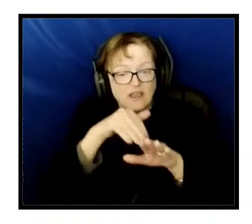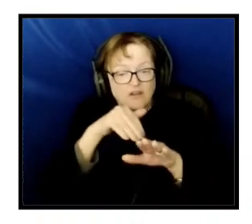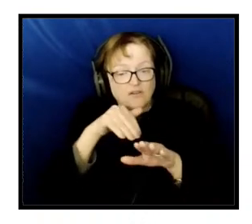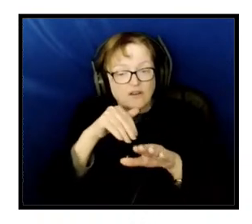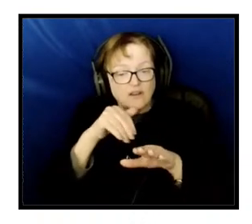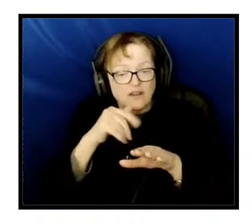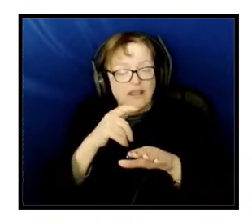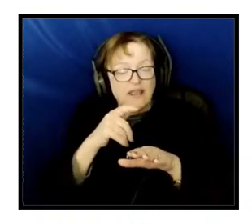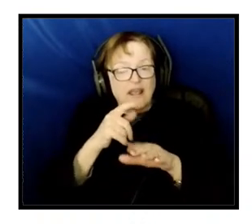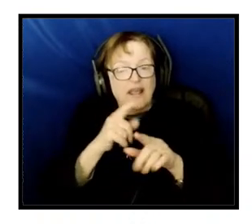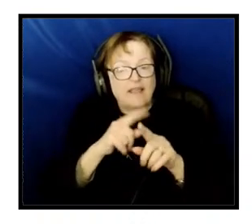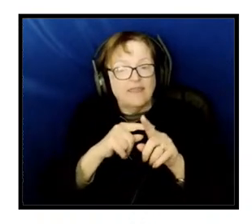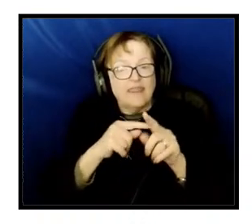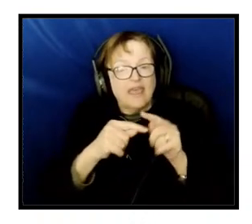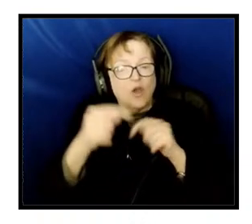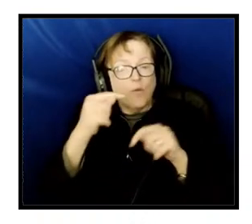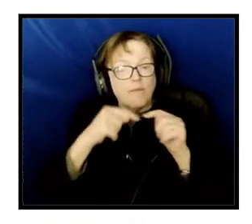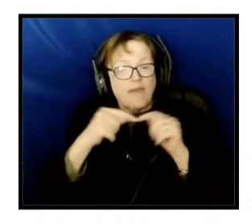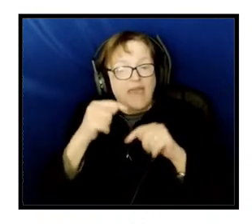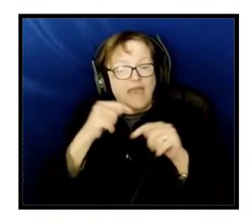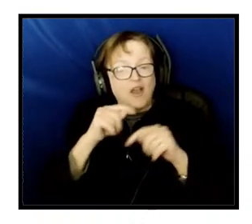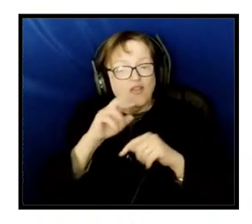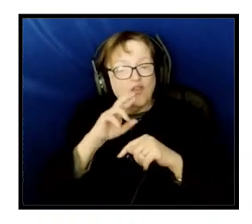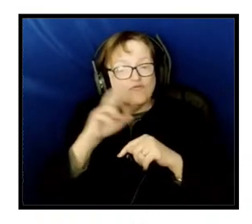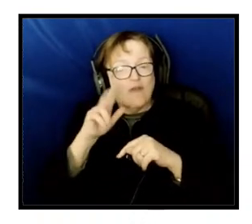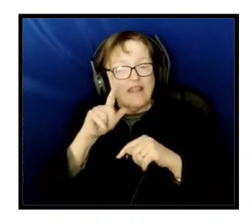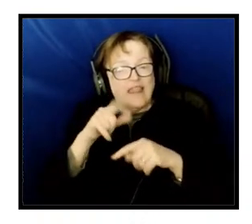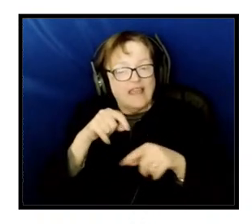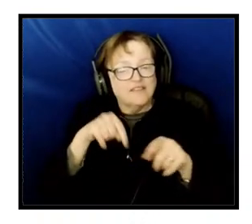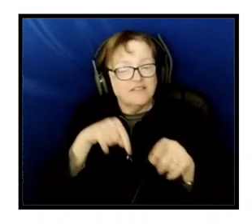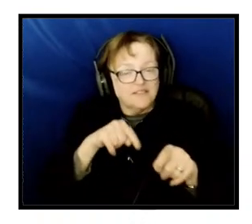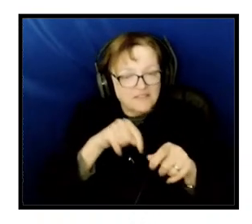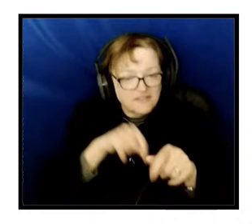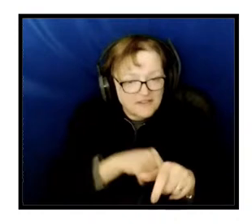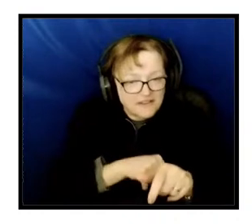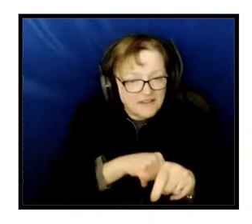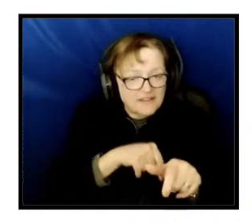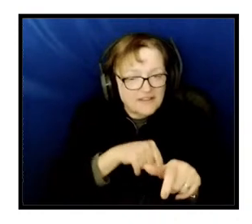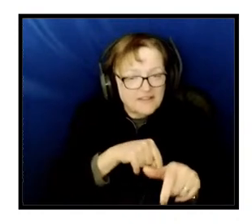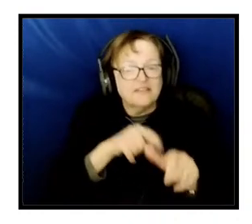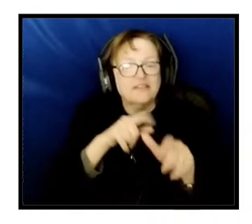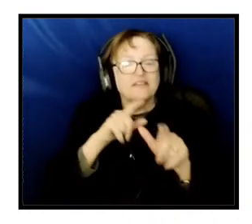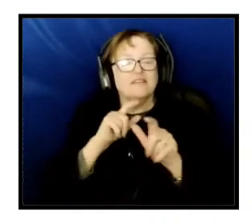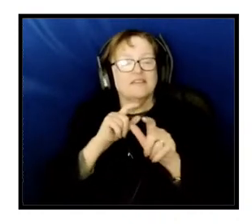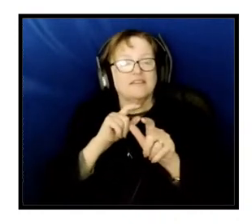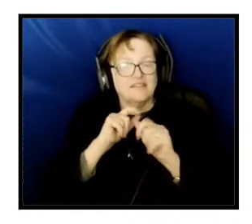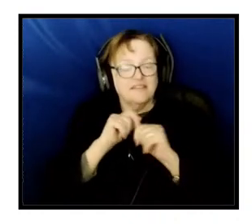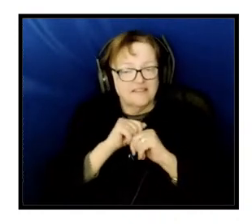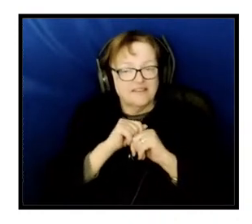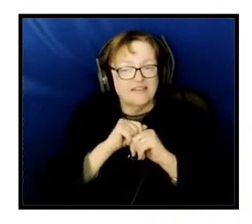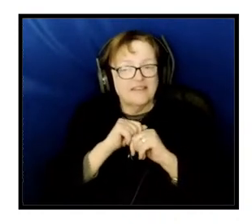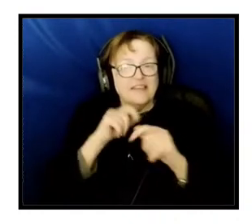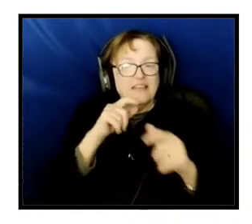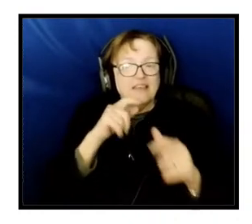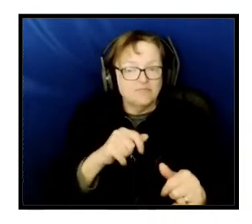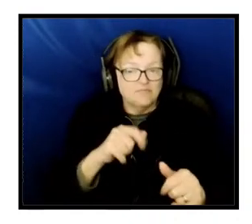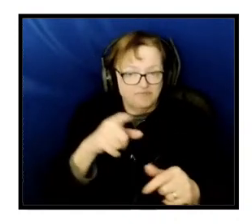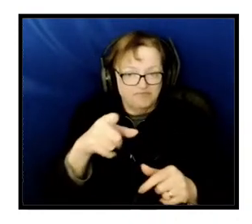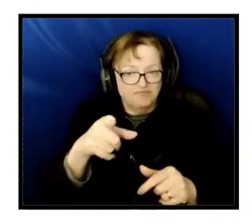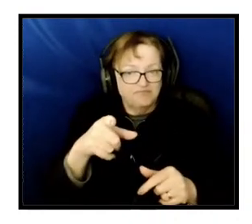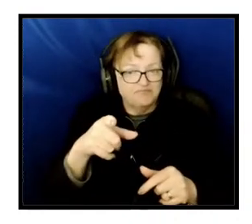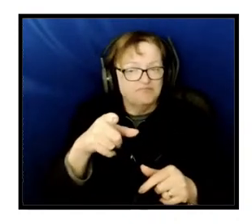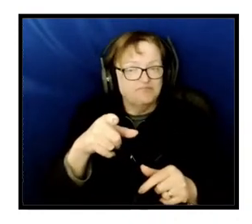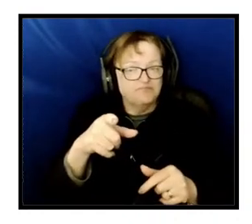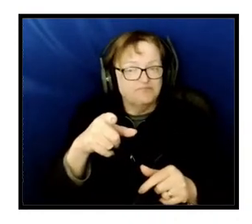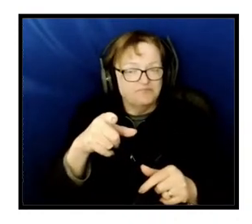that right leg and come back up. So I guess the electric slide folks got it too. So we just step down, we bring it back